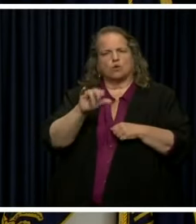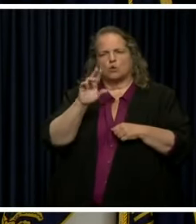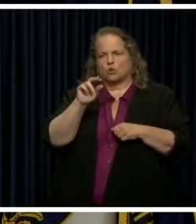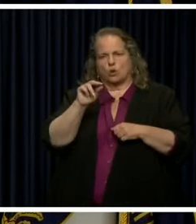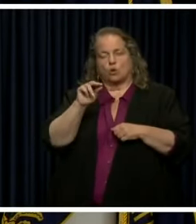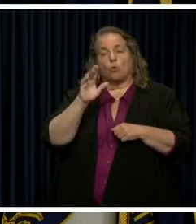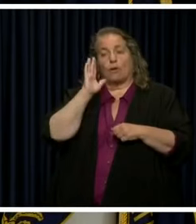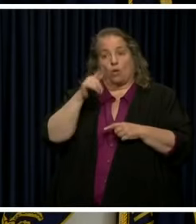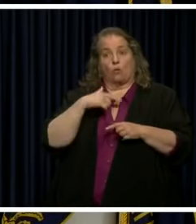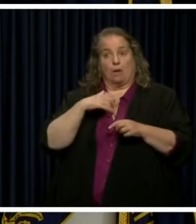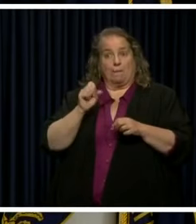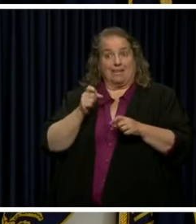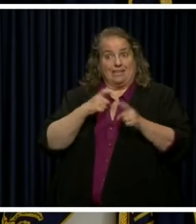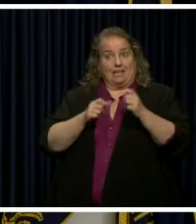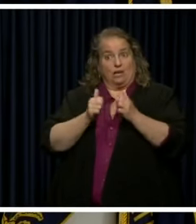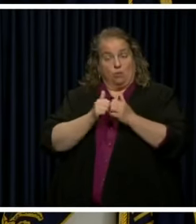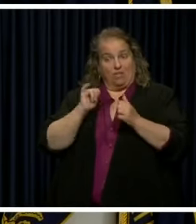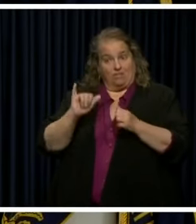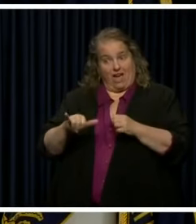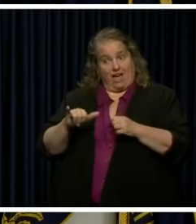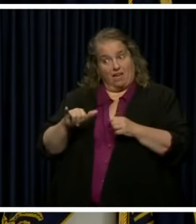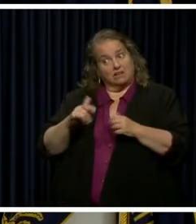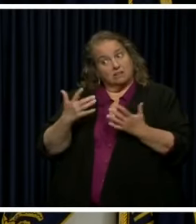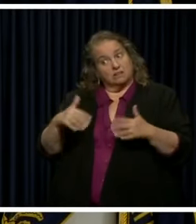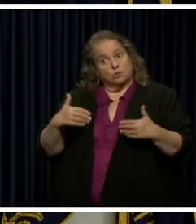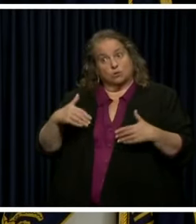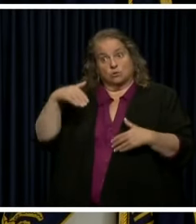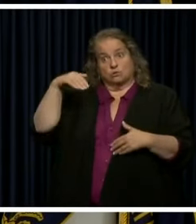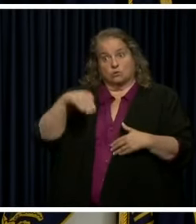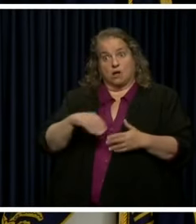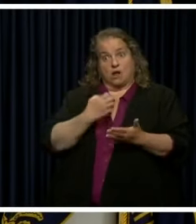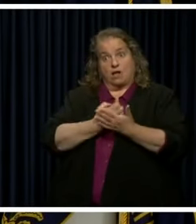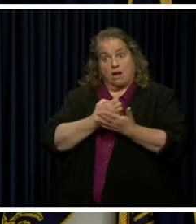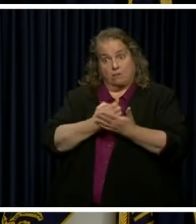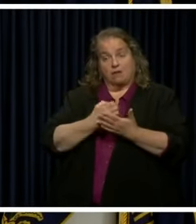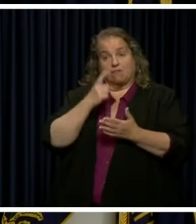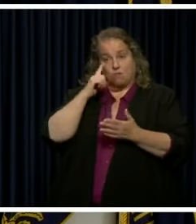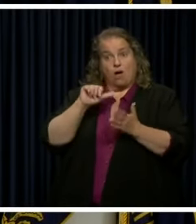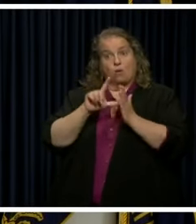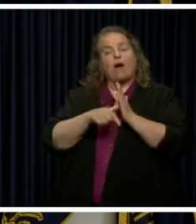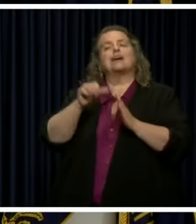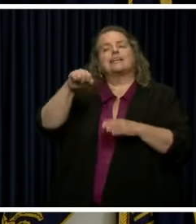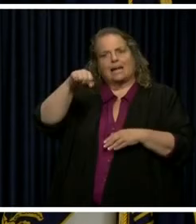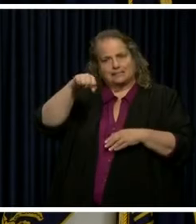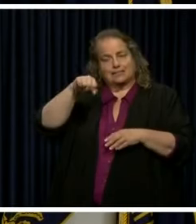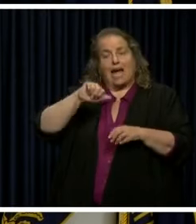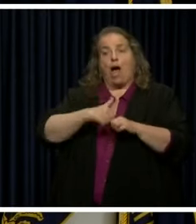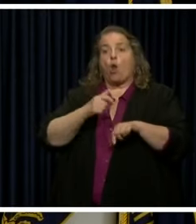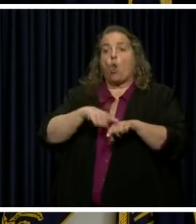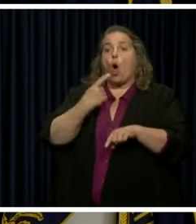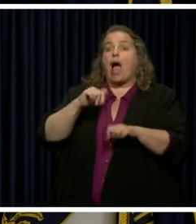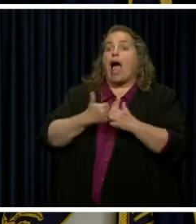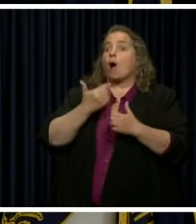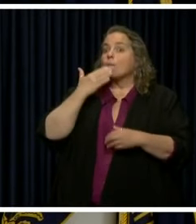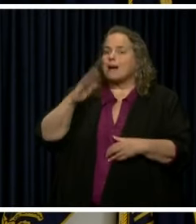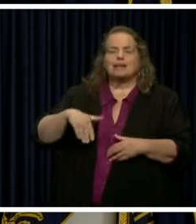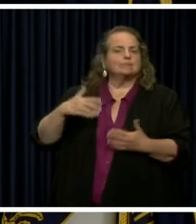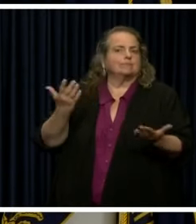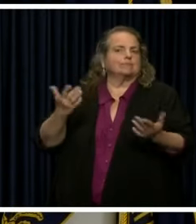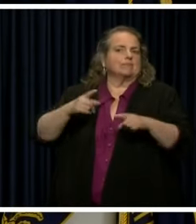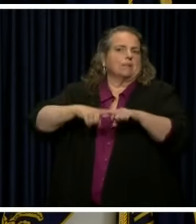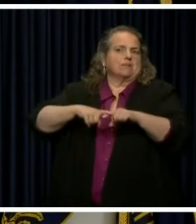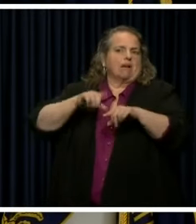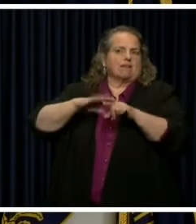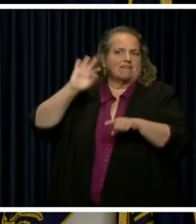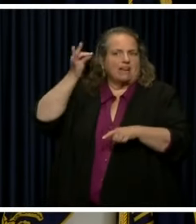capacity. How bad is it going to be? That depends on the federal government and the stimulus they provide. It will be much worse if they don't provide